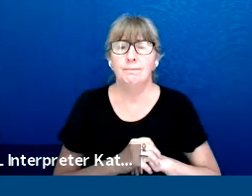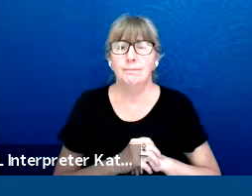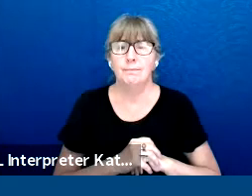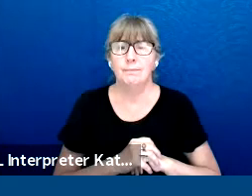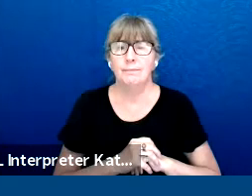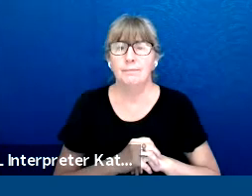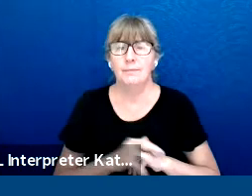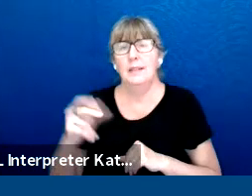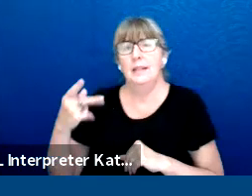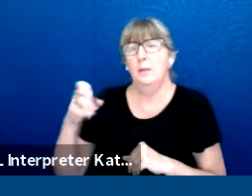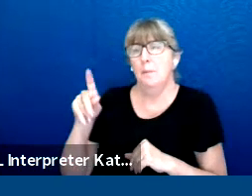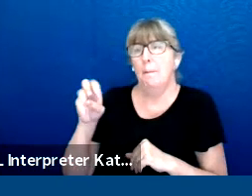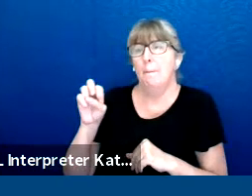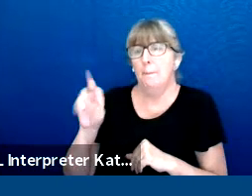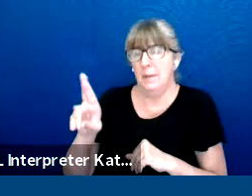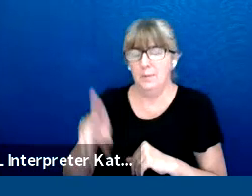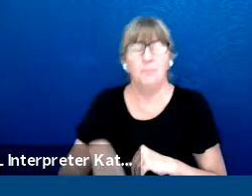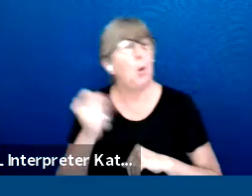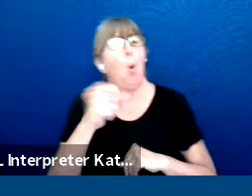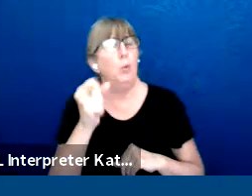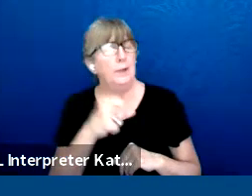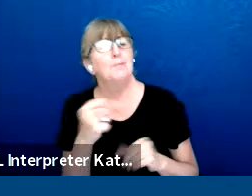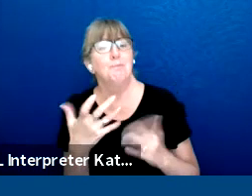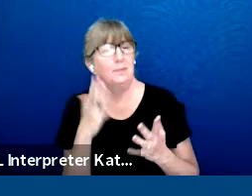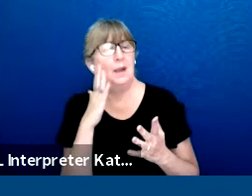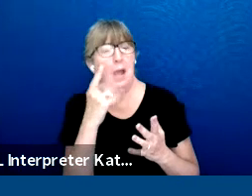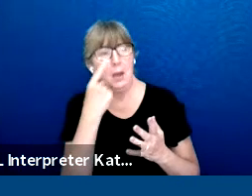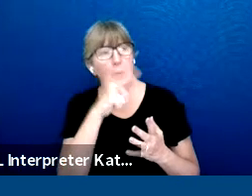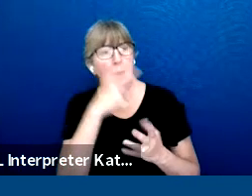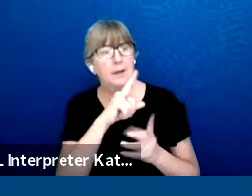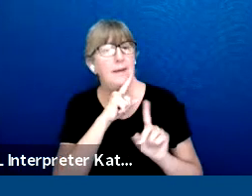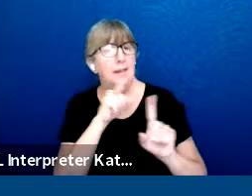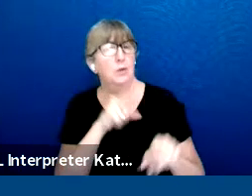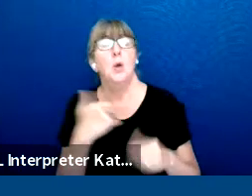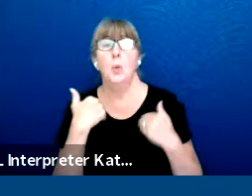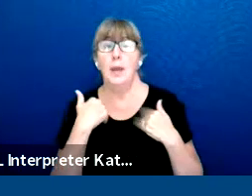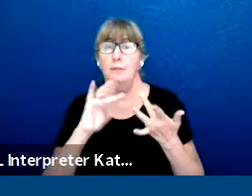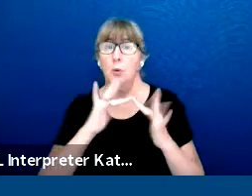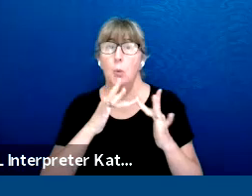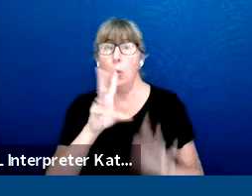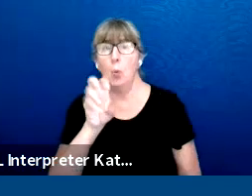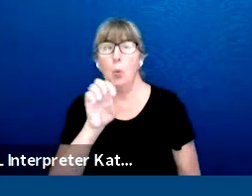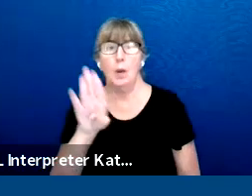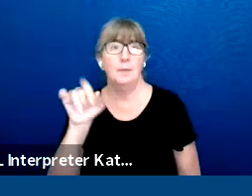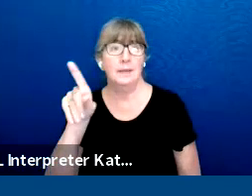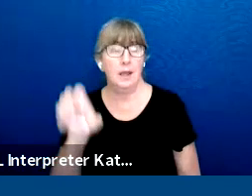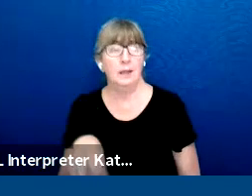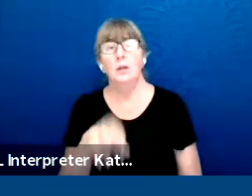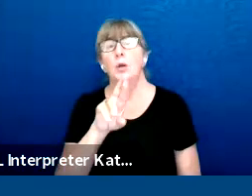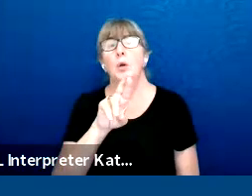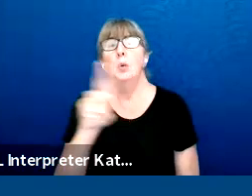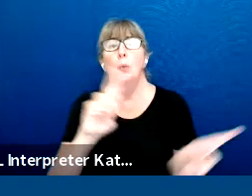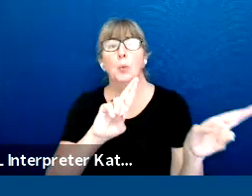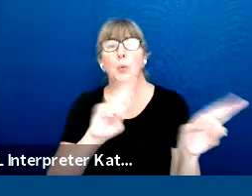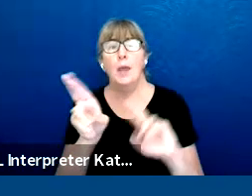Since I touched on this in the presentation, I'll take this question. We do have a website, ready.gov, that gives